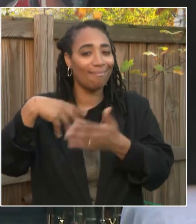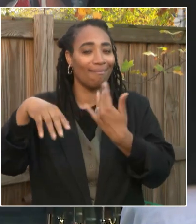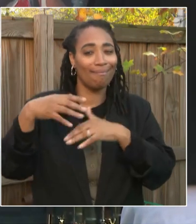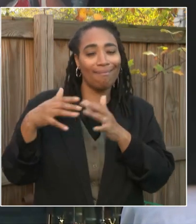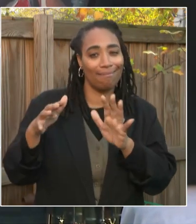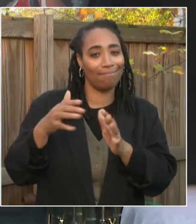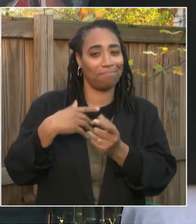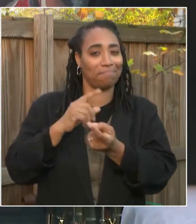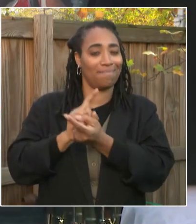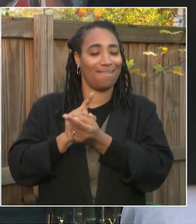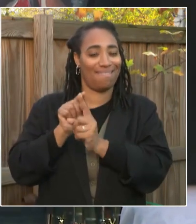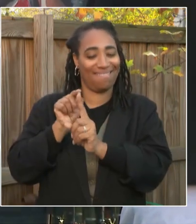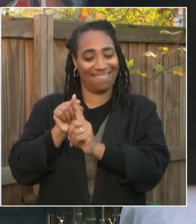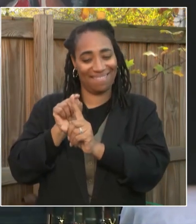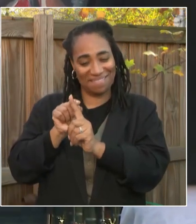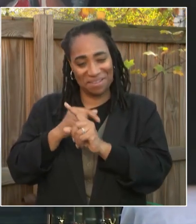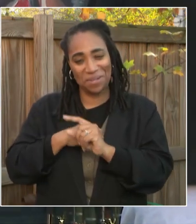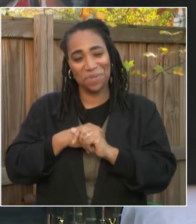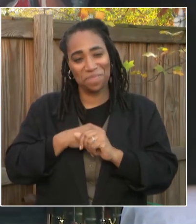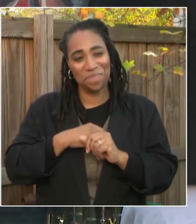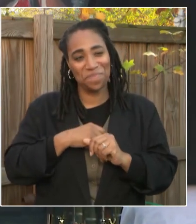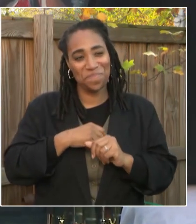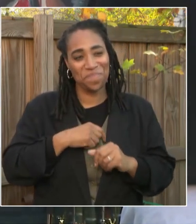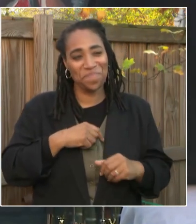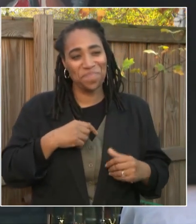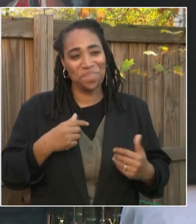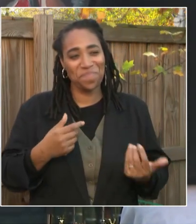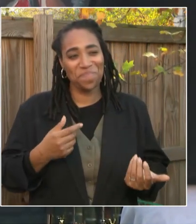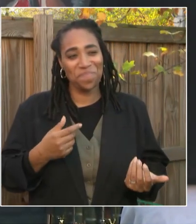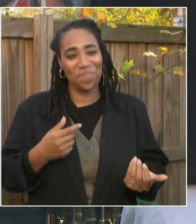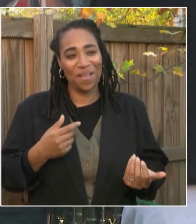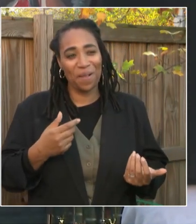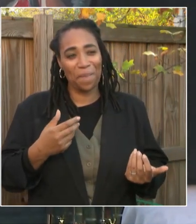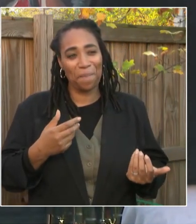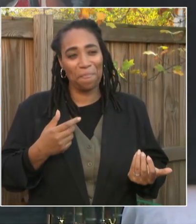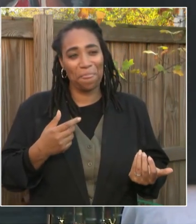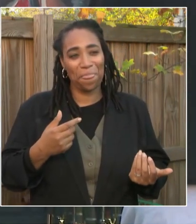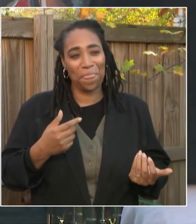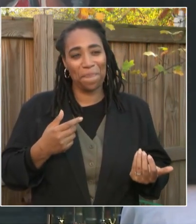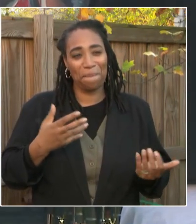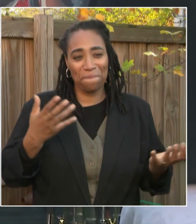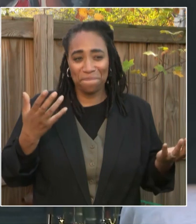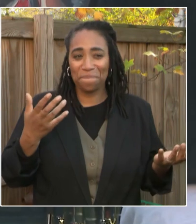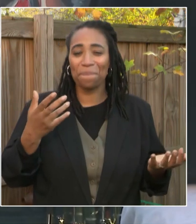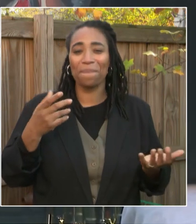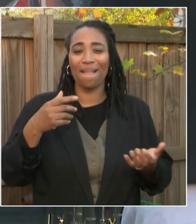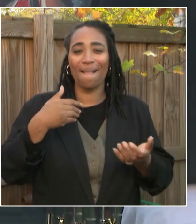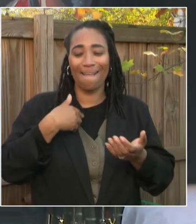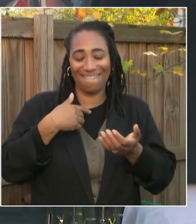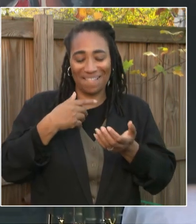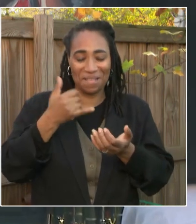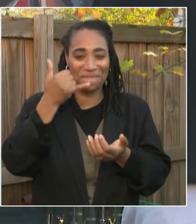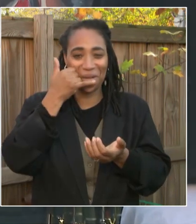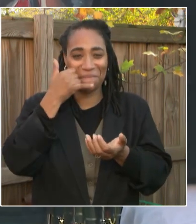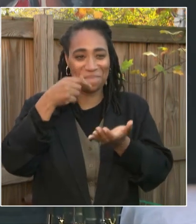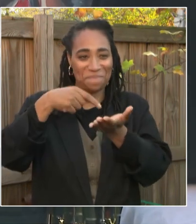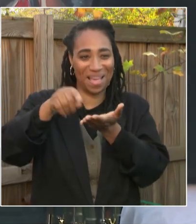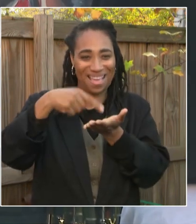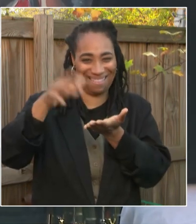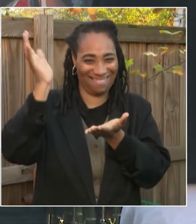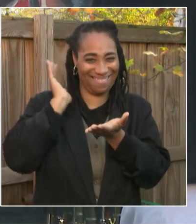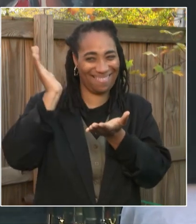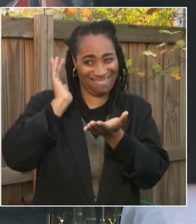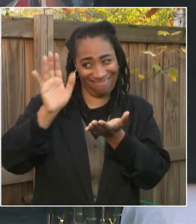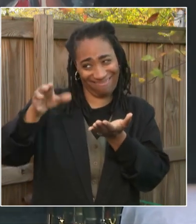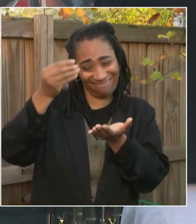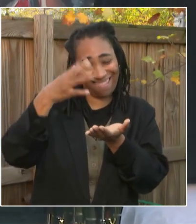had called the payphone. We had payphones back then. And he asked to speak to Ted Hawkins. He said, "Who is this?" I said, "This is